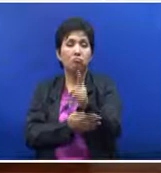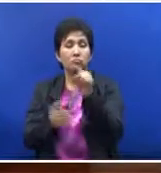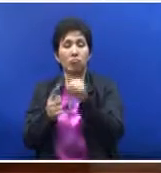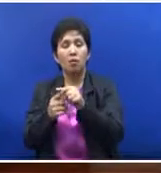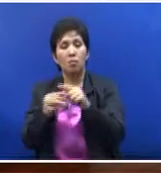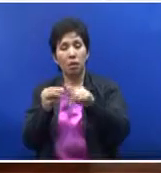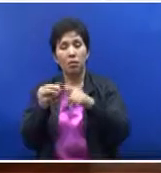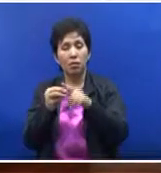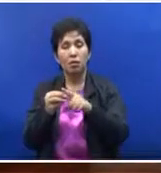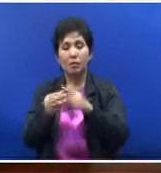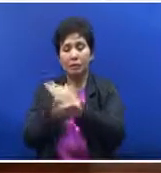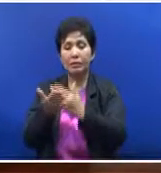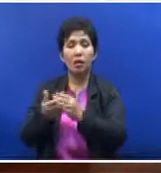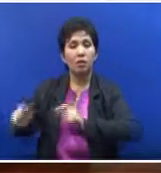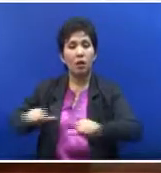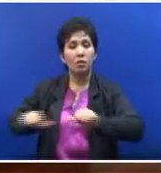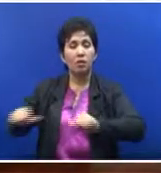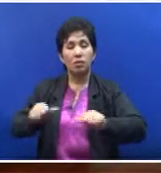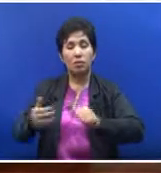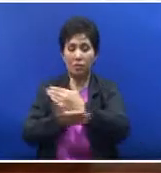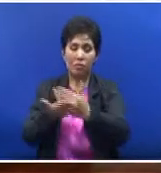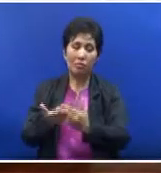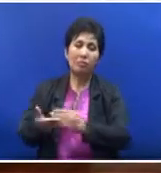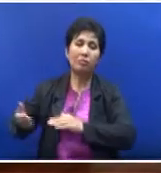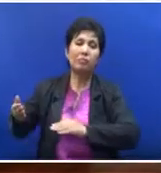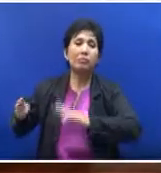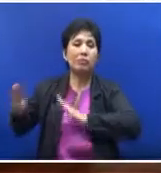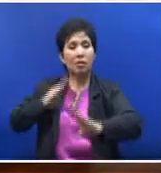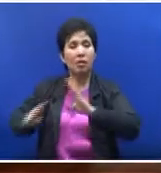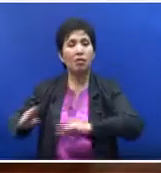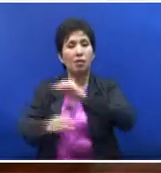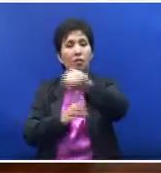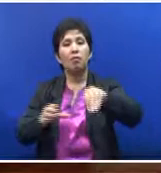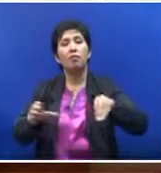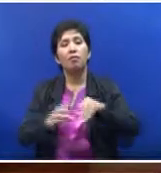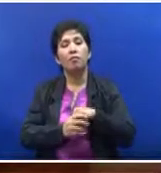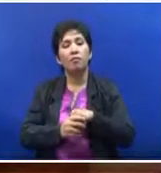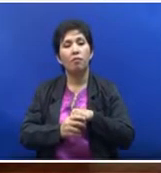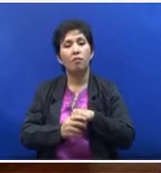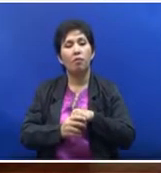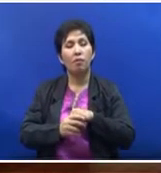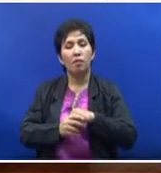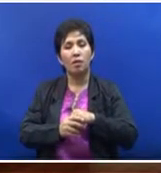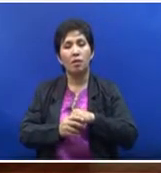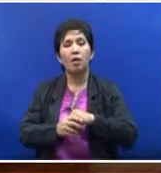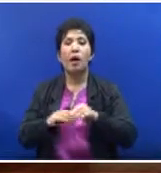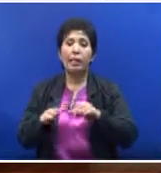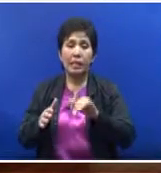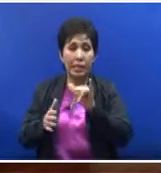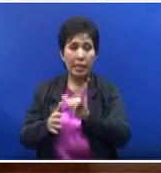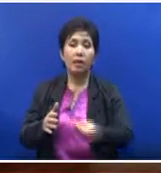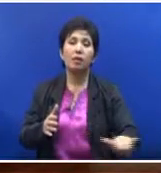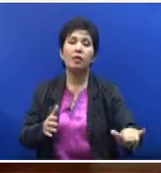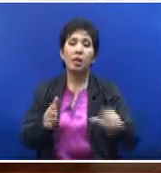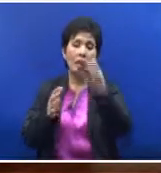down details about certain actions, certain behavior. Then it involves the quantitative method, whereby